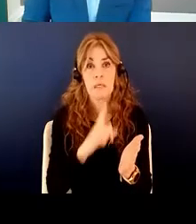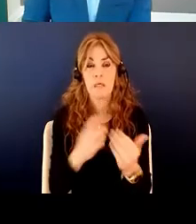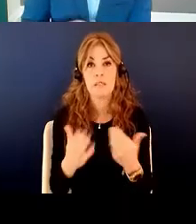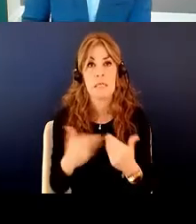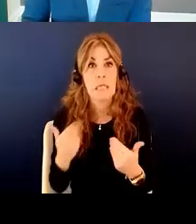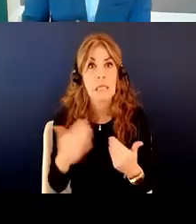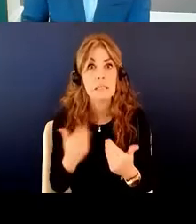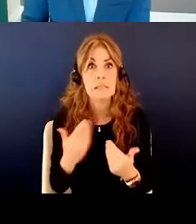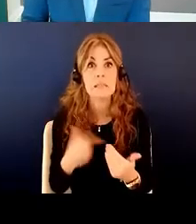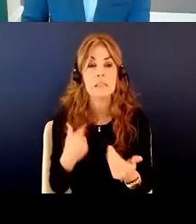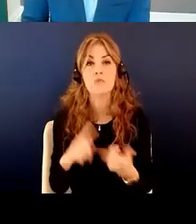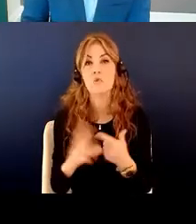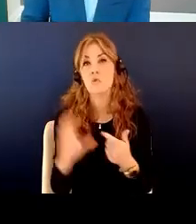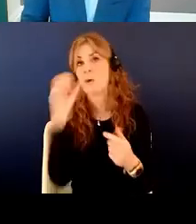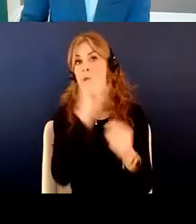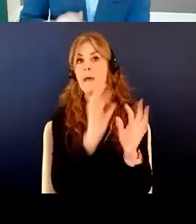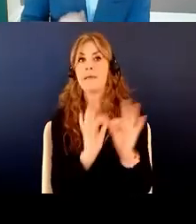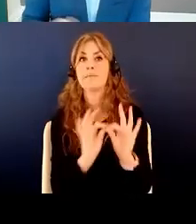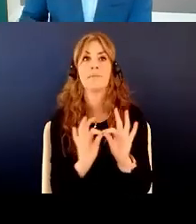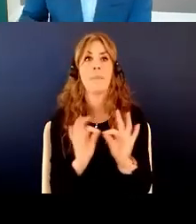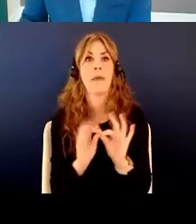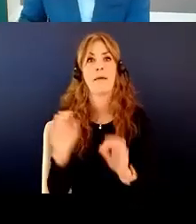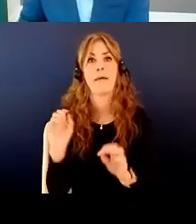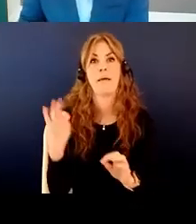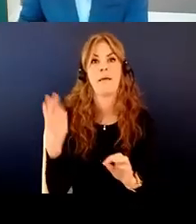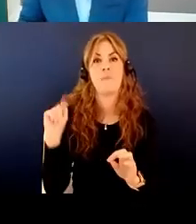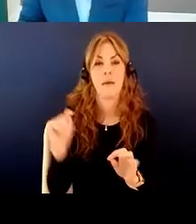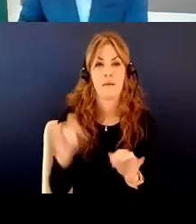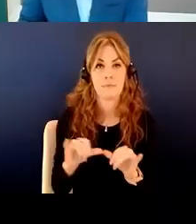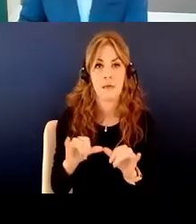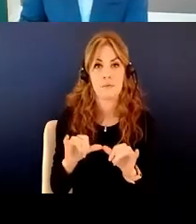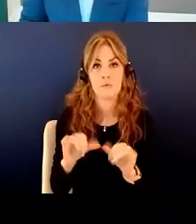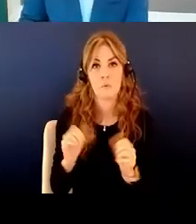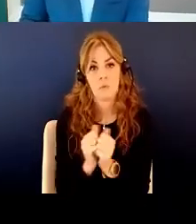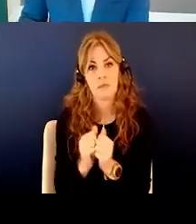to estimate the effect sizes with the collected information.